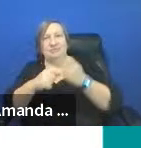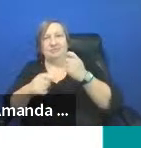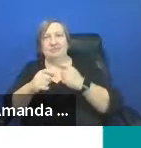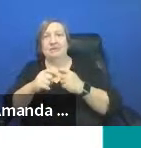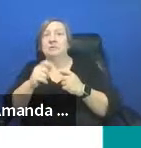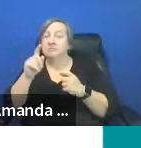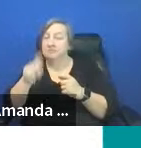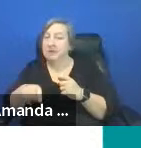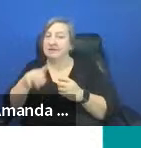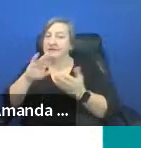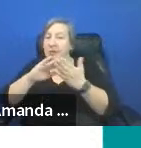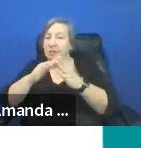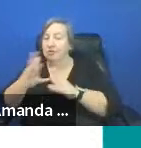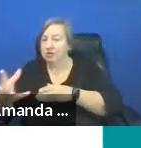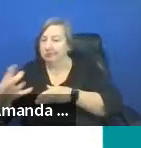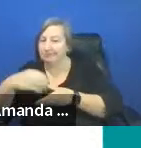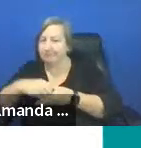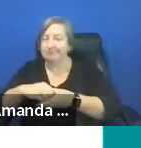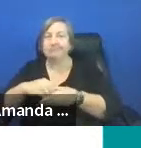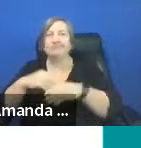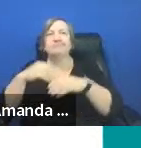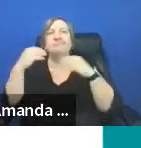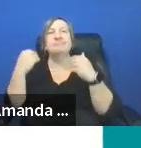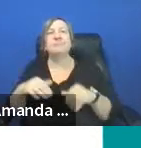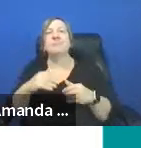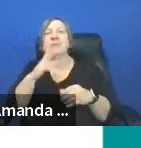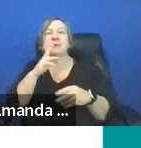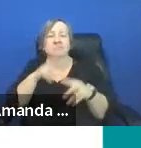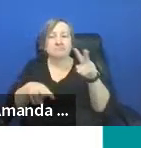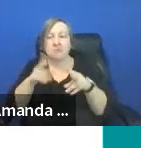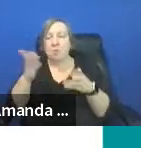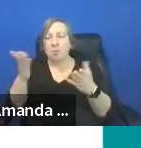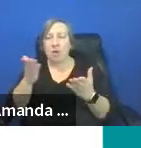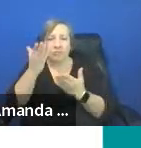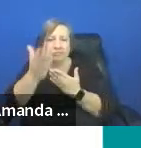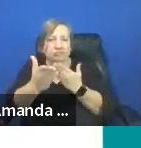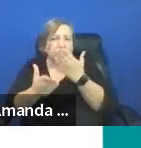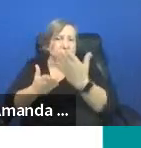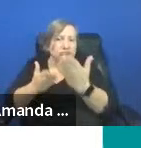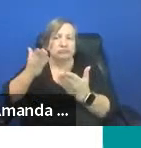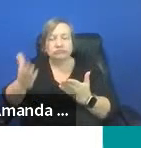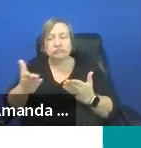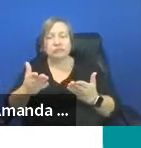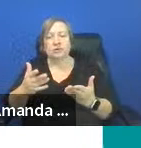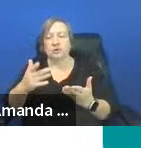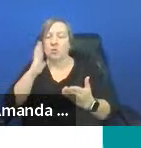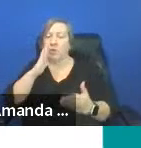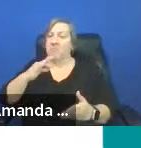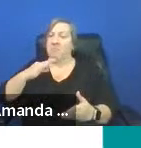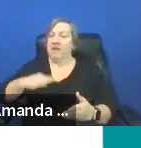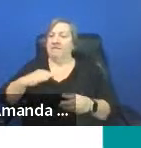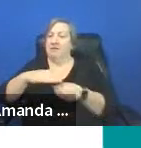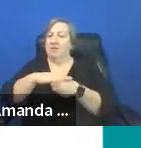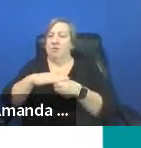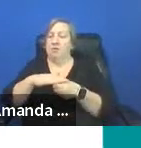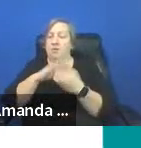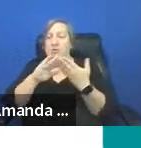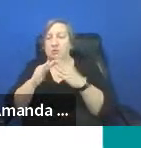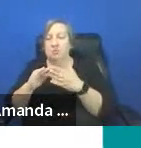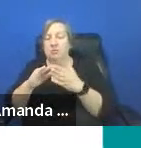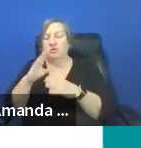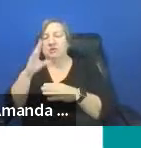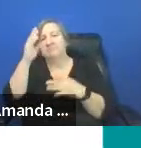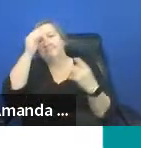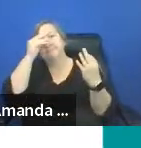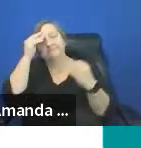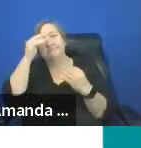involvement. We will look at those range of recommendations that benefit the local community and again reflect not